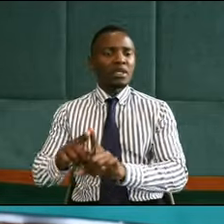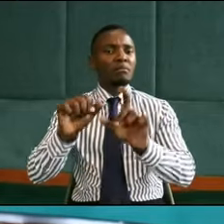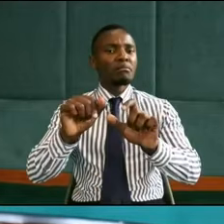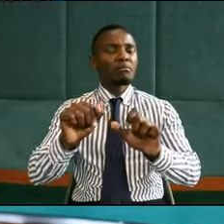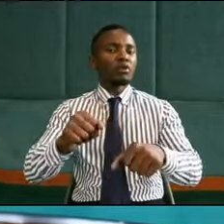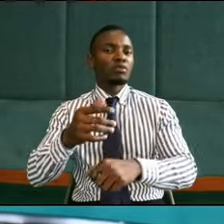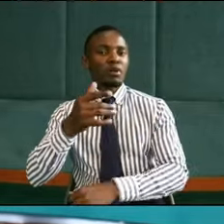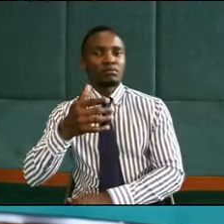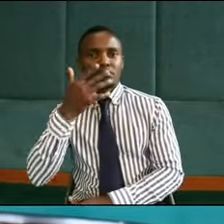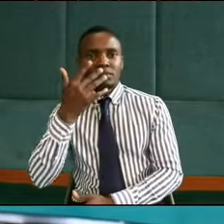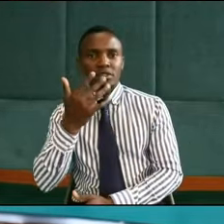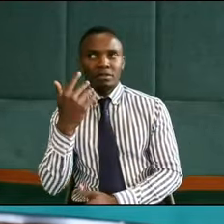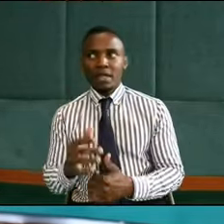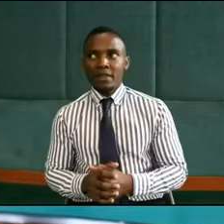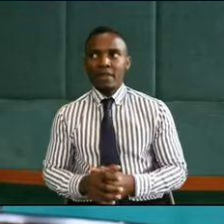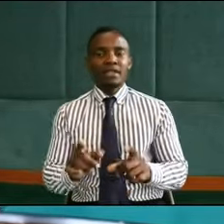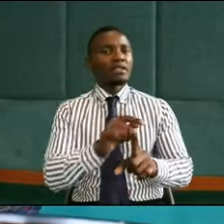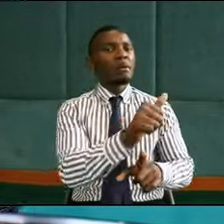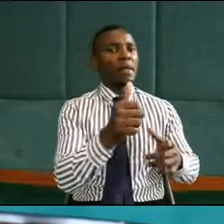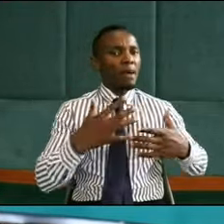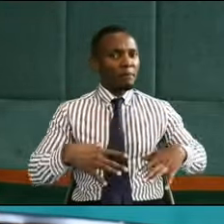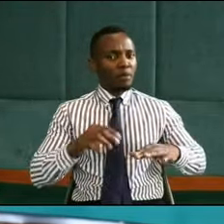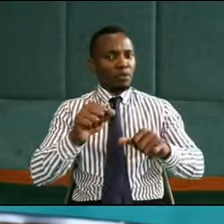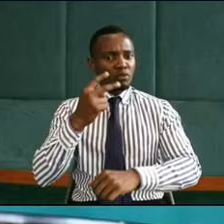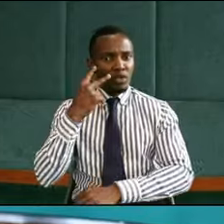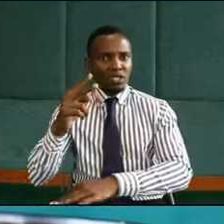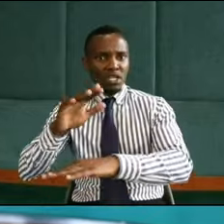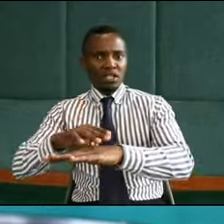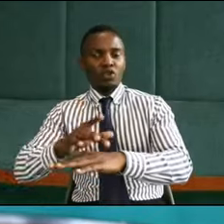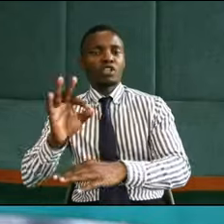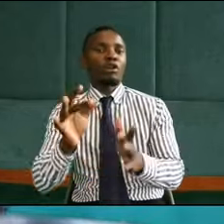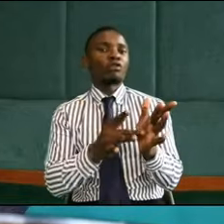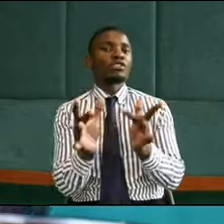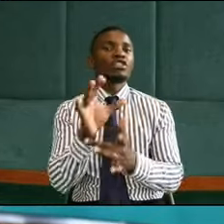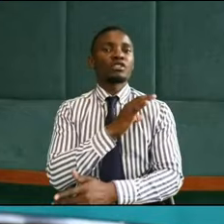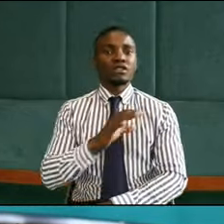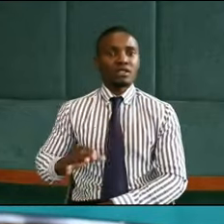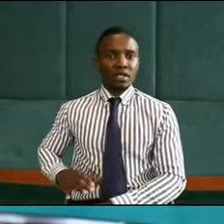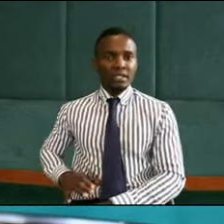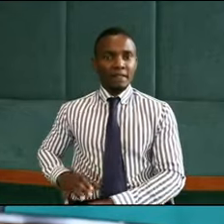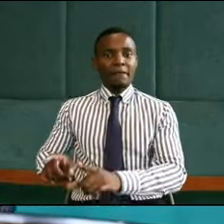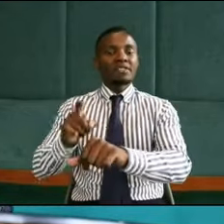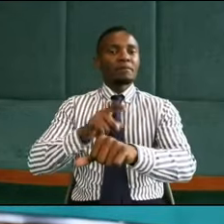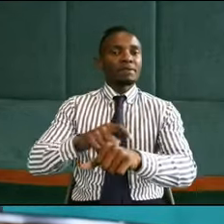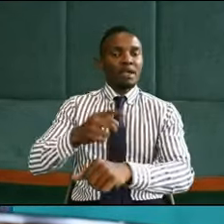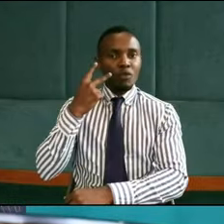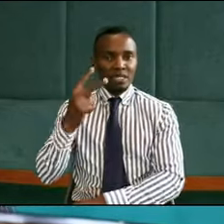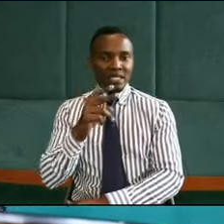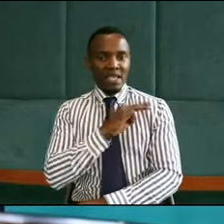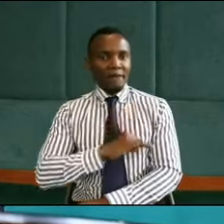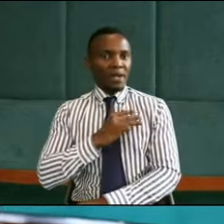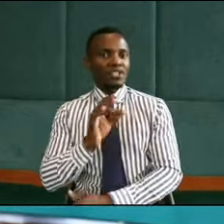when people will see the kindness of Jesus Christ, when they see the goodness of Jesus Christ, when they see the mercy of Jesus